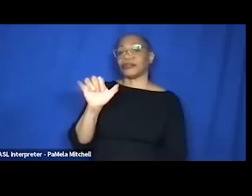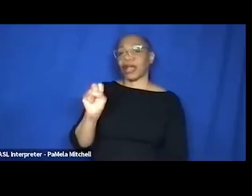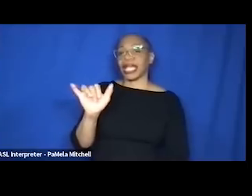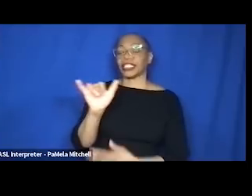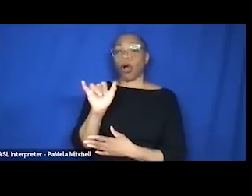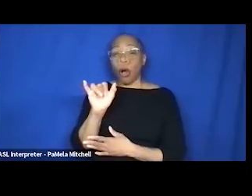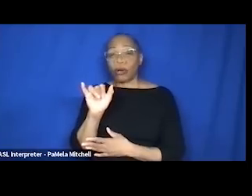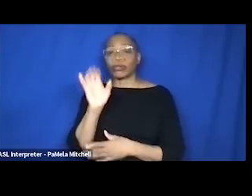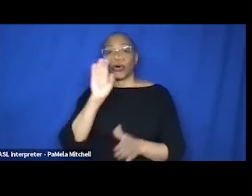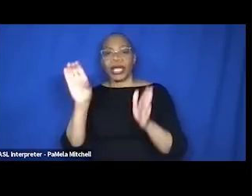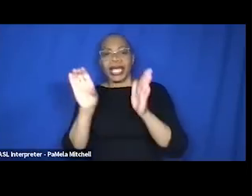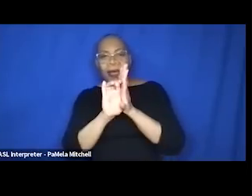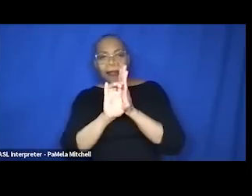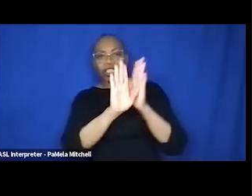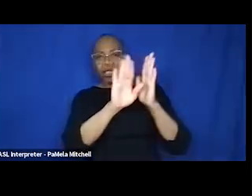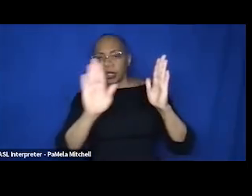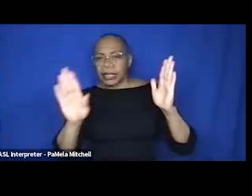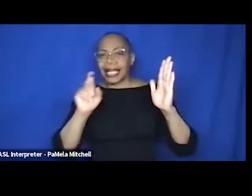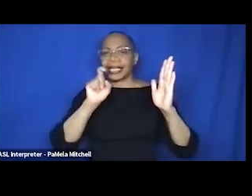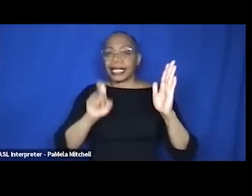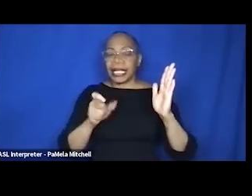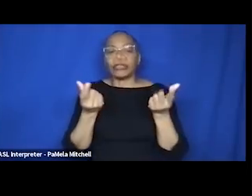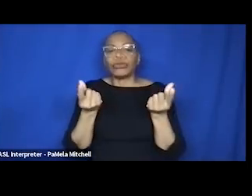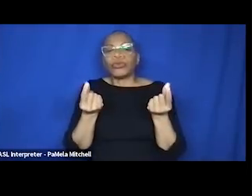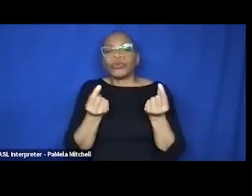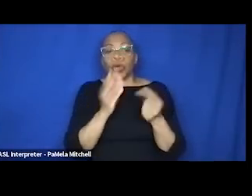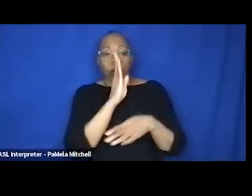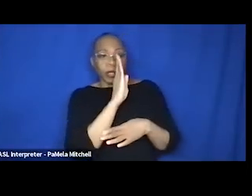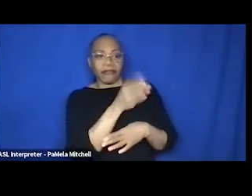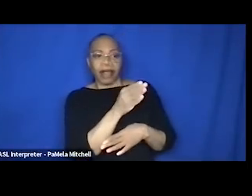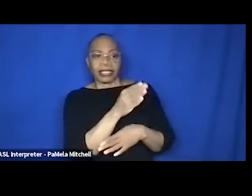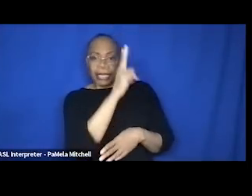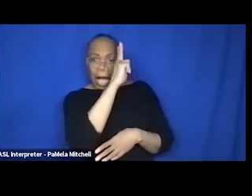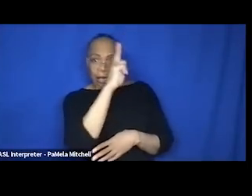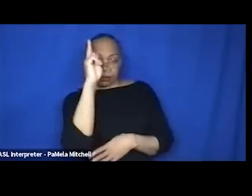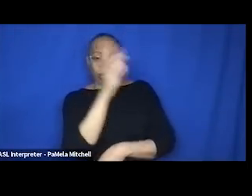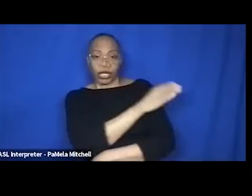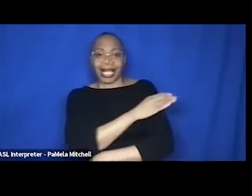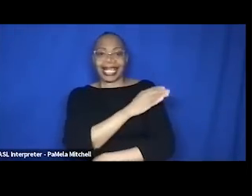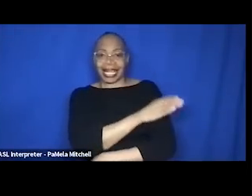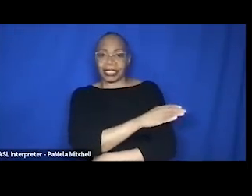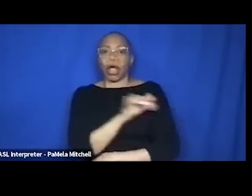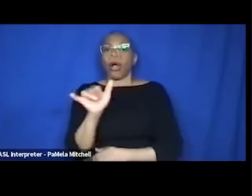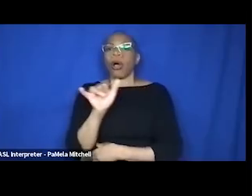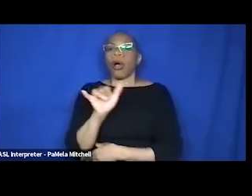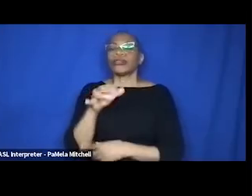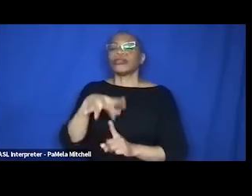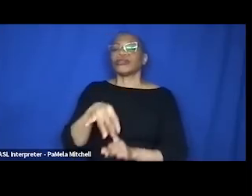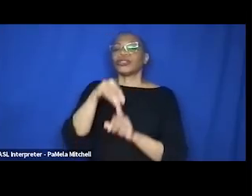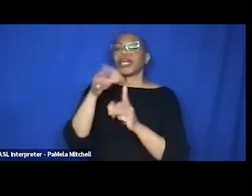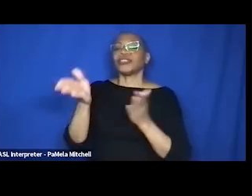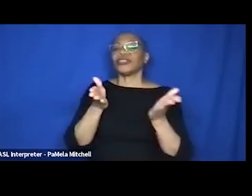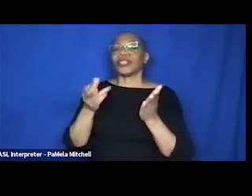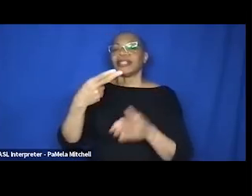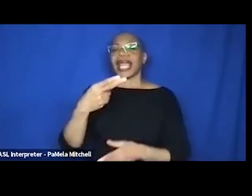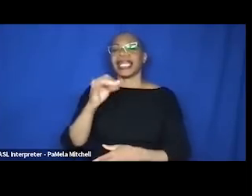imaging that they need. So we will direct them either to the hospital or the clinics. We got specialty services like HIV care, behavioral health. We have a